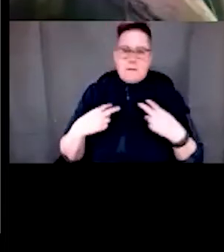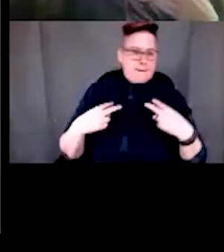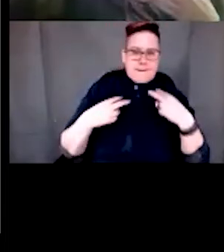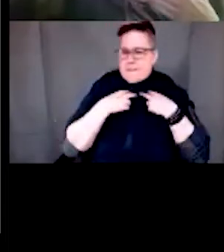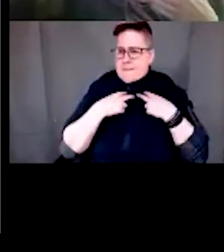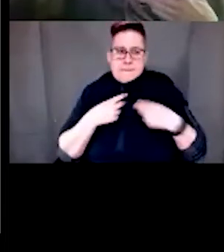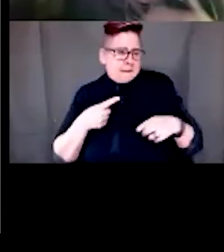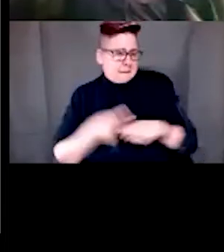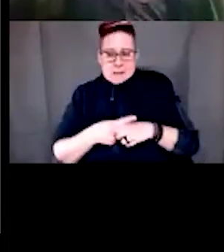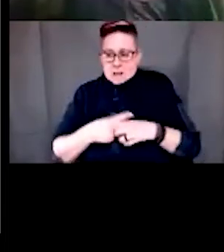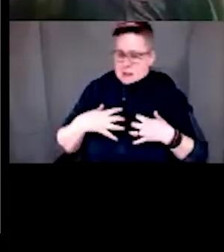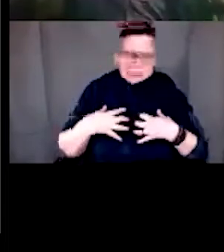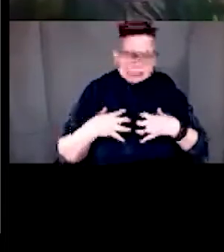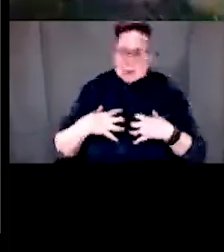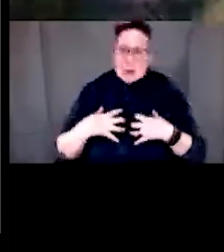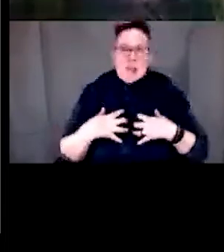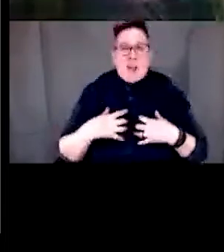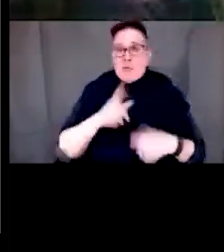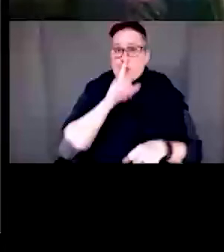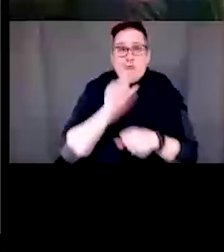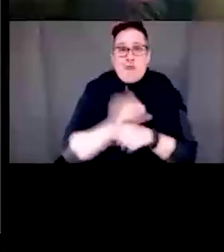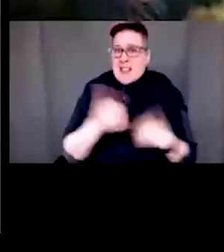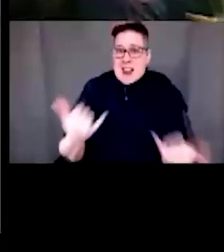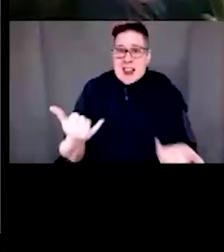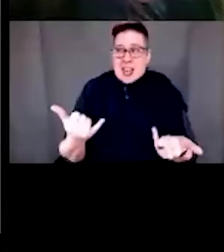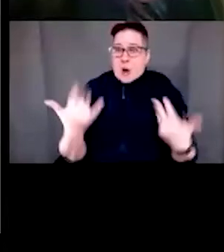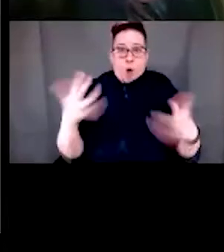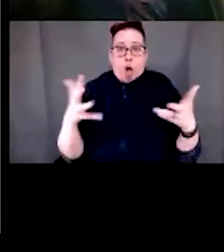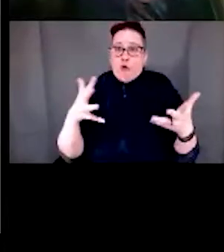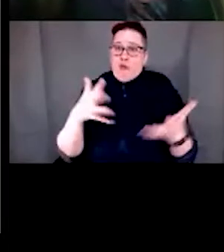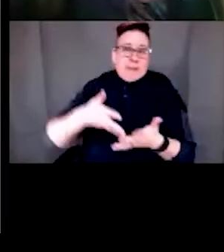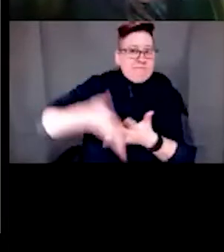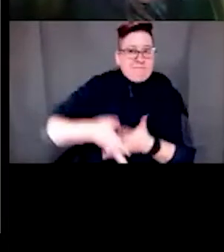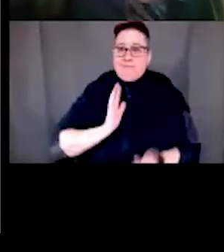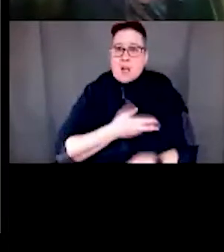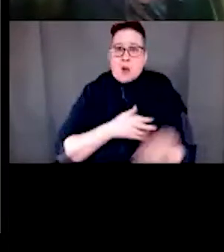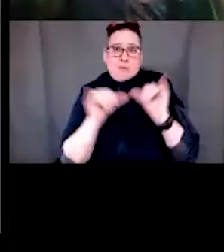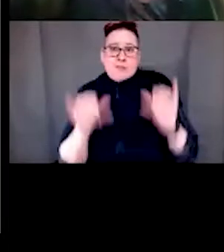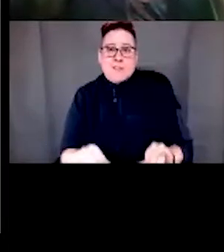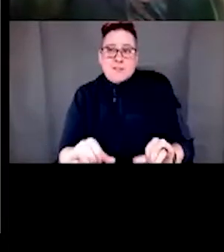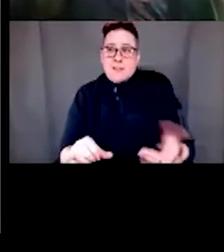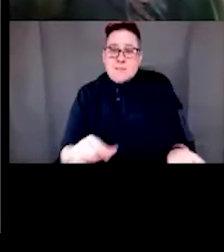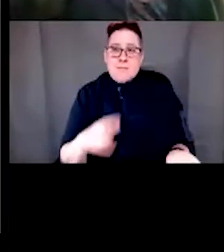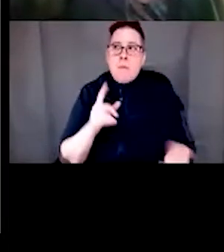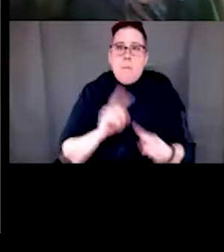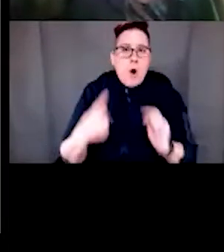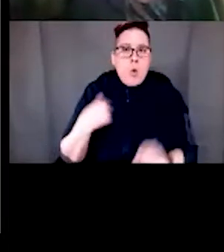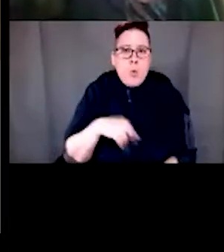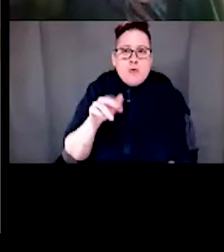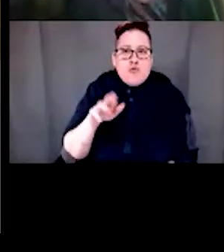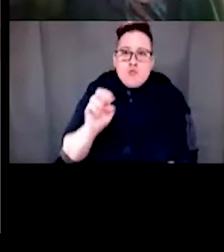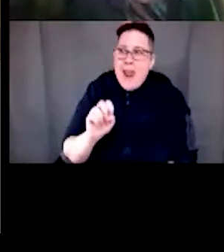are almost implicitly now part of our systems that we rarely